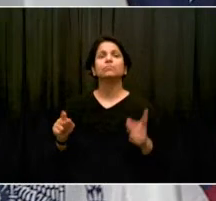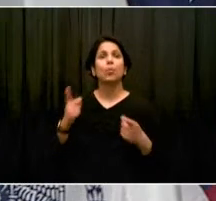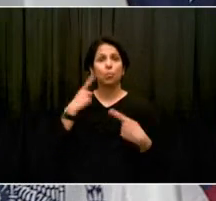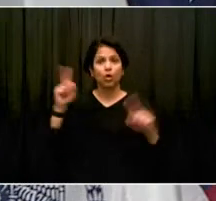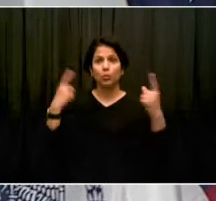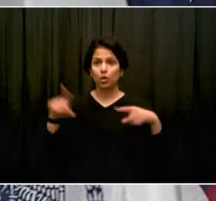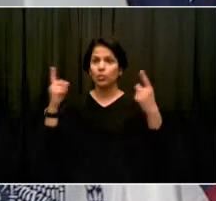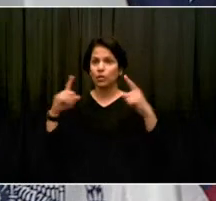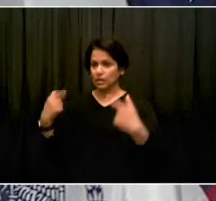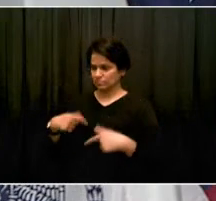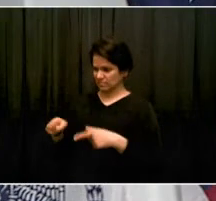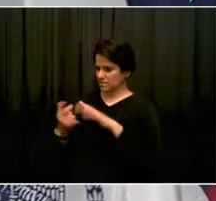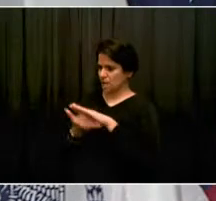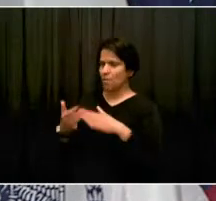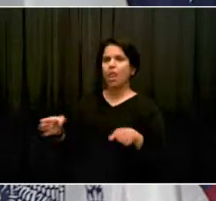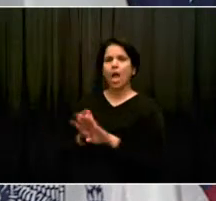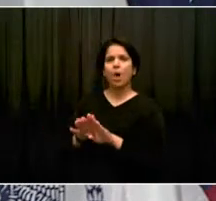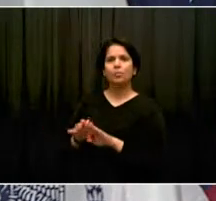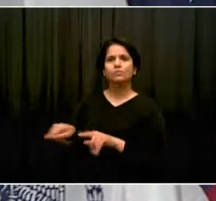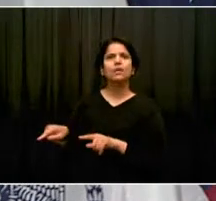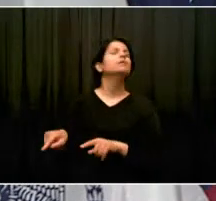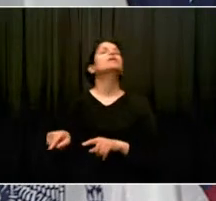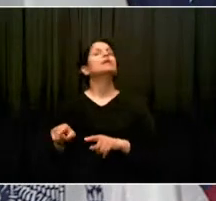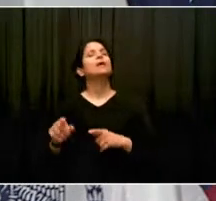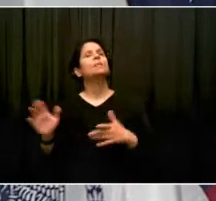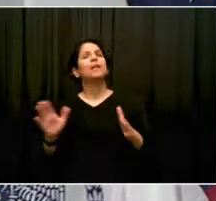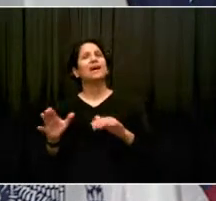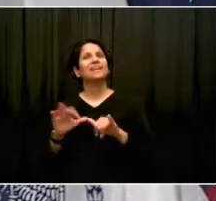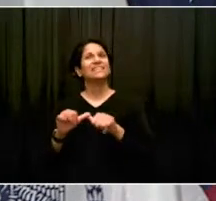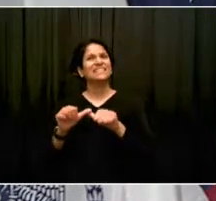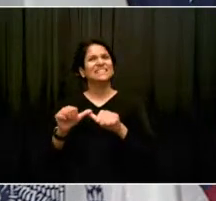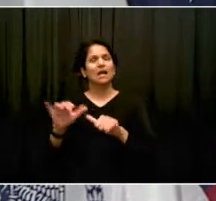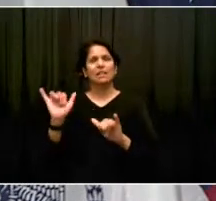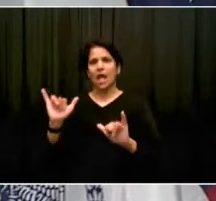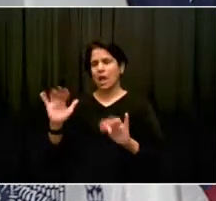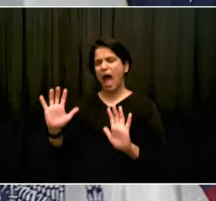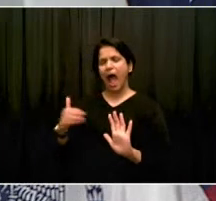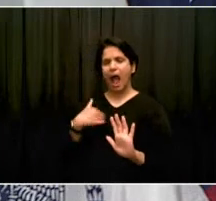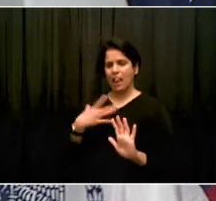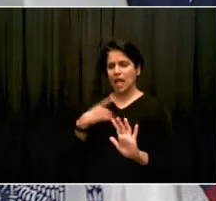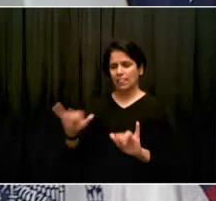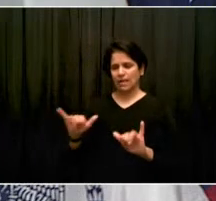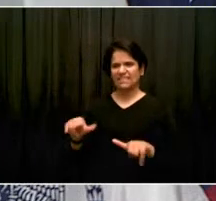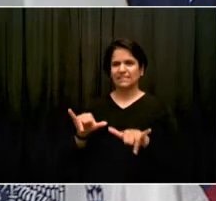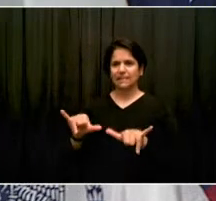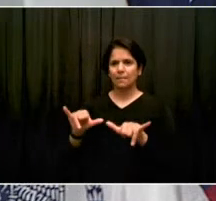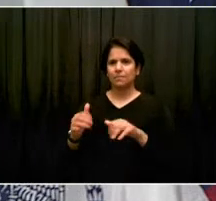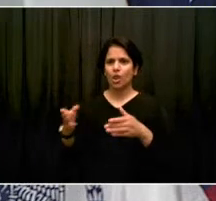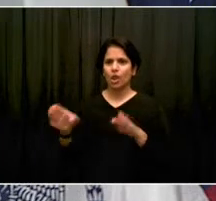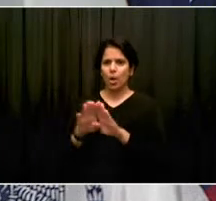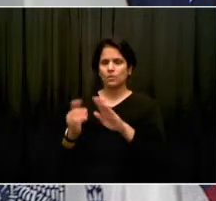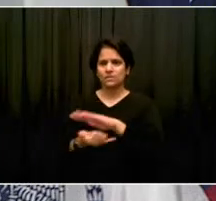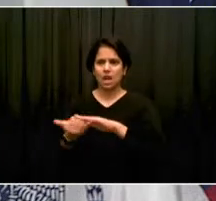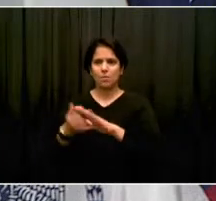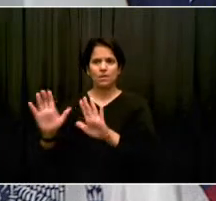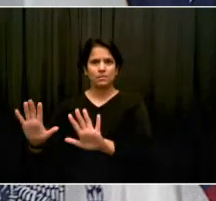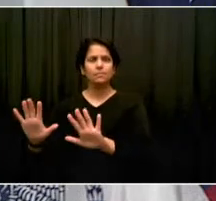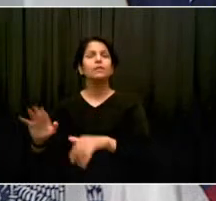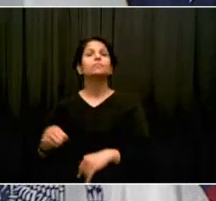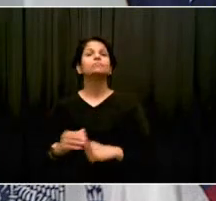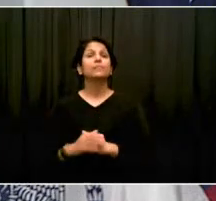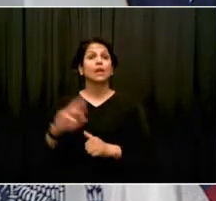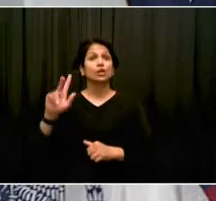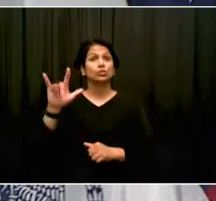while as we consolidate our gains. But when we talk about a full recovery July 1st, I'm very comfortable. That's a great time to bring the subways